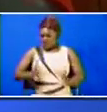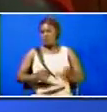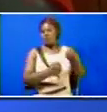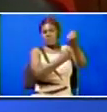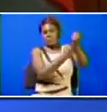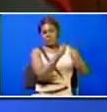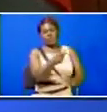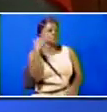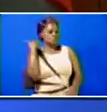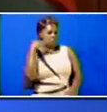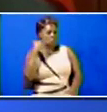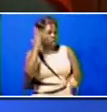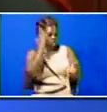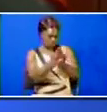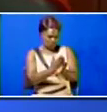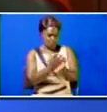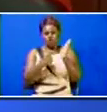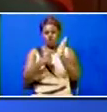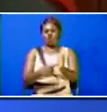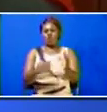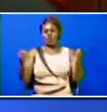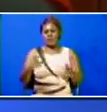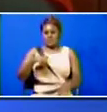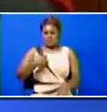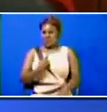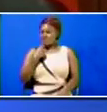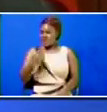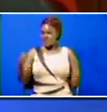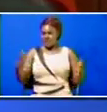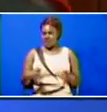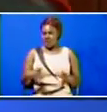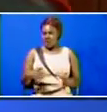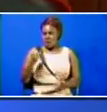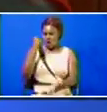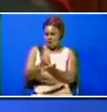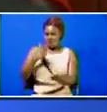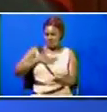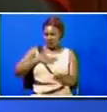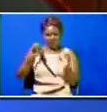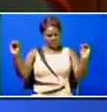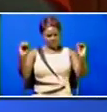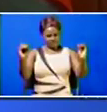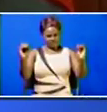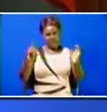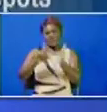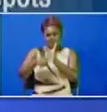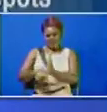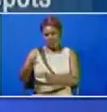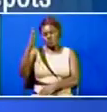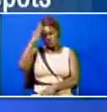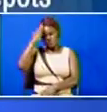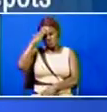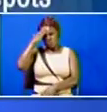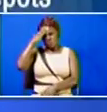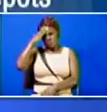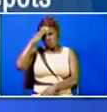them. And this truth will come out. For me, I can tell you, it is not our office. It will come out. There has